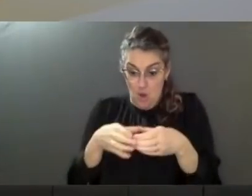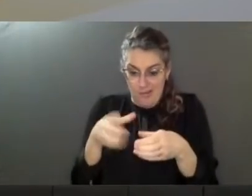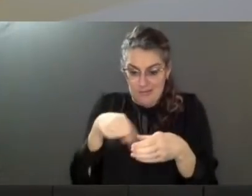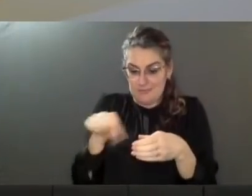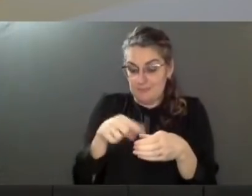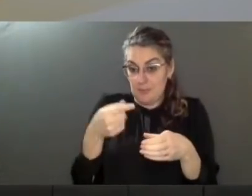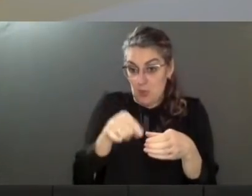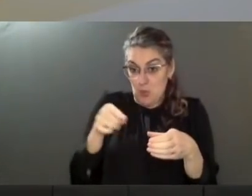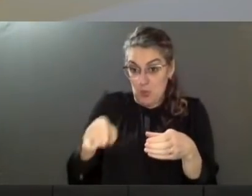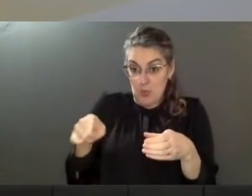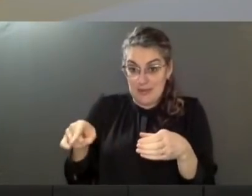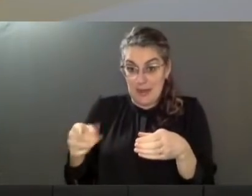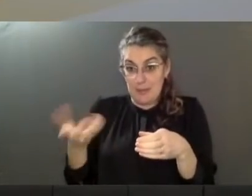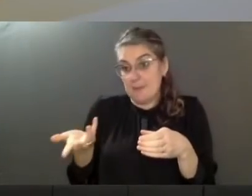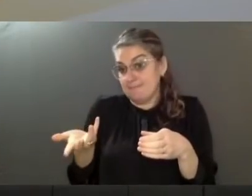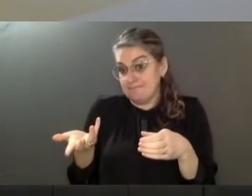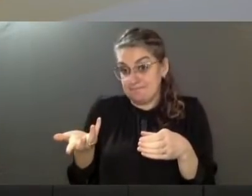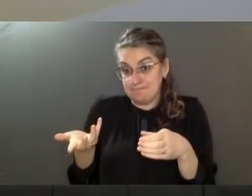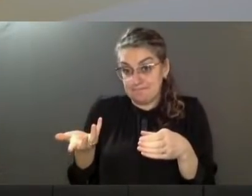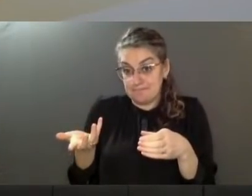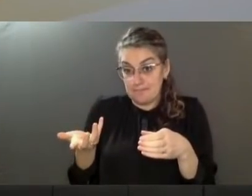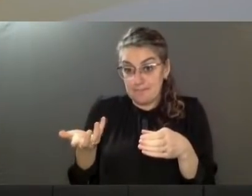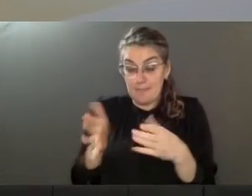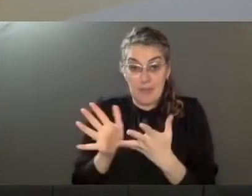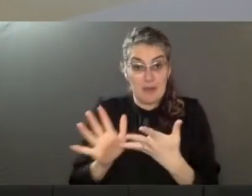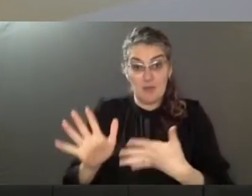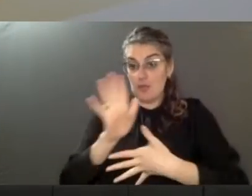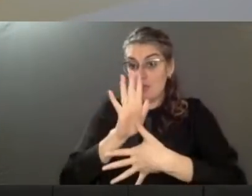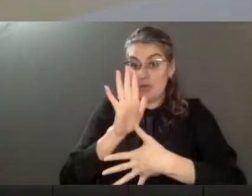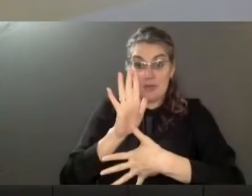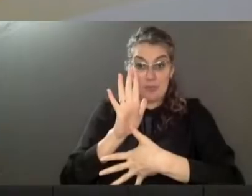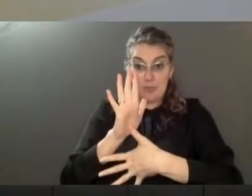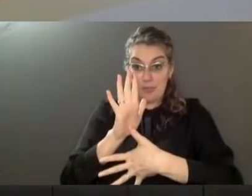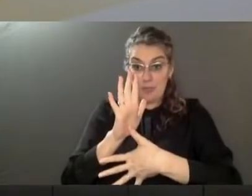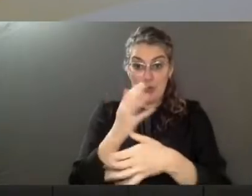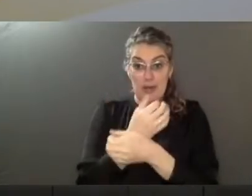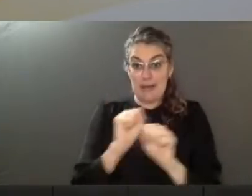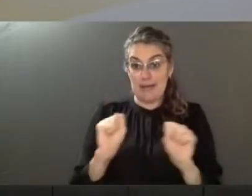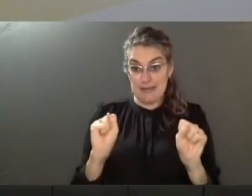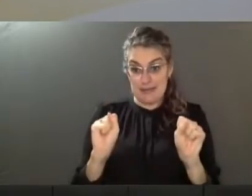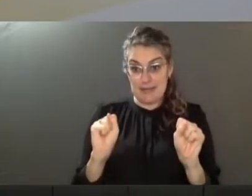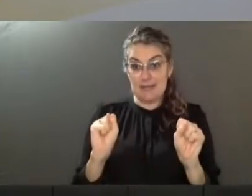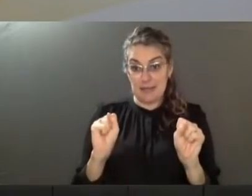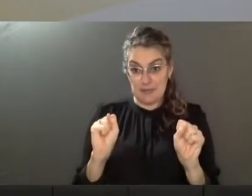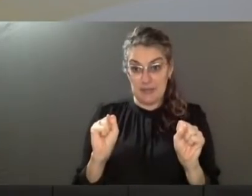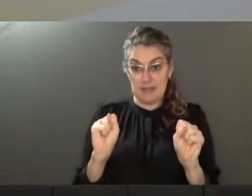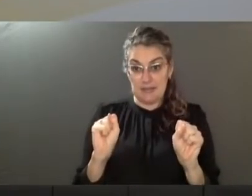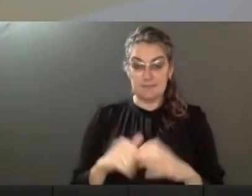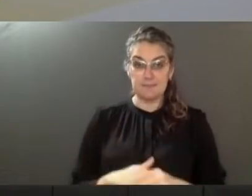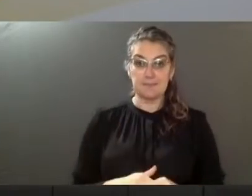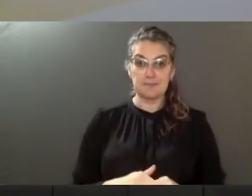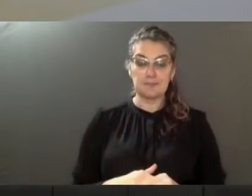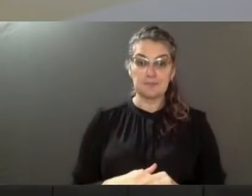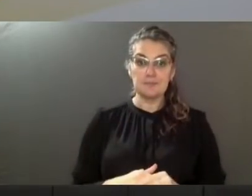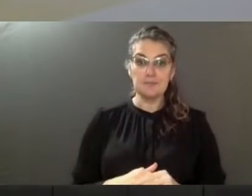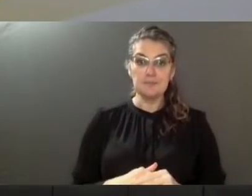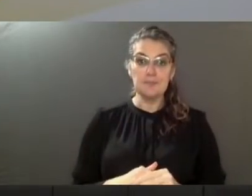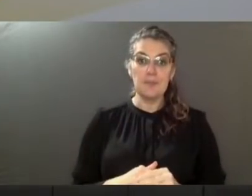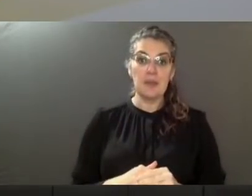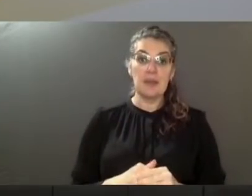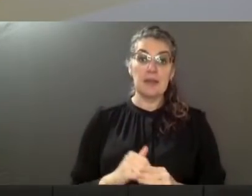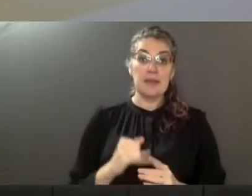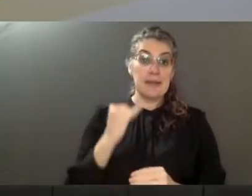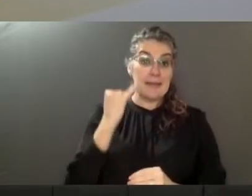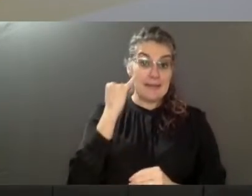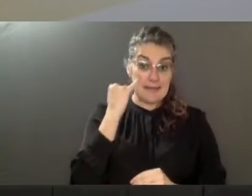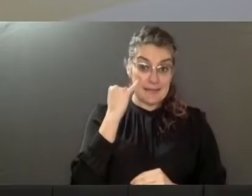where the residents are and making sure they're safe is really first and foremost. And if the